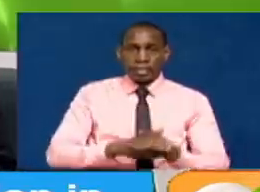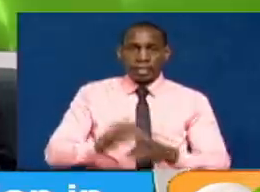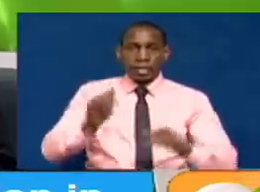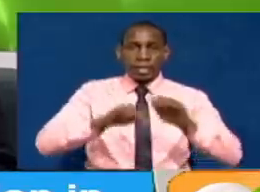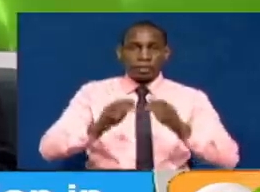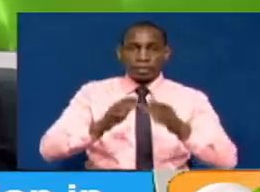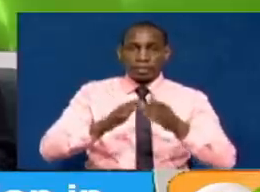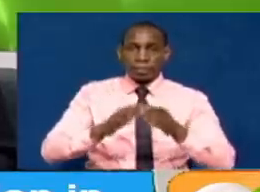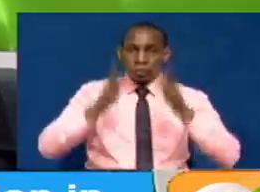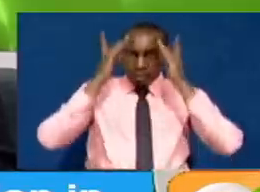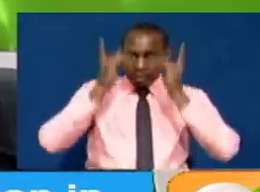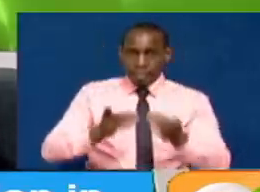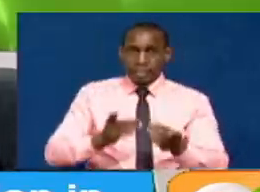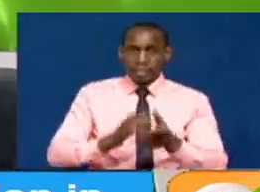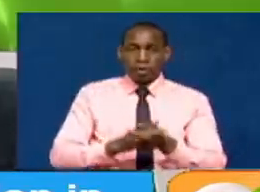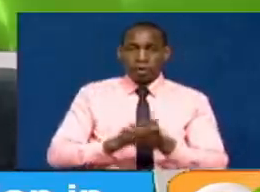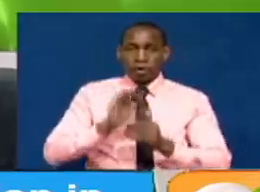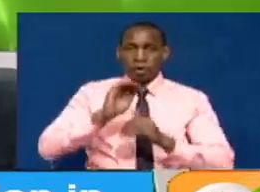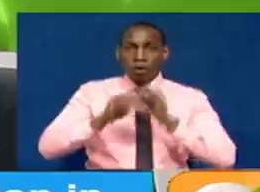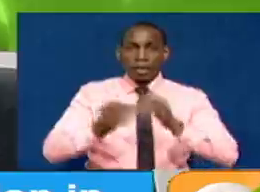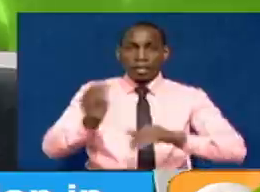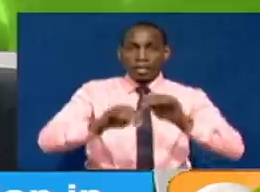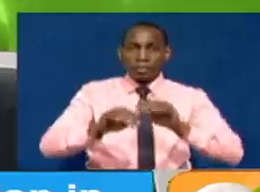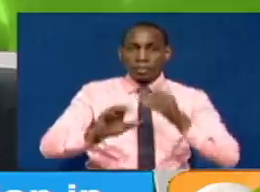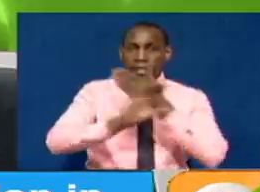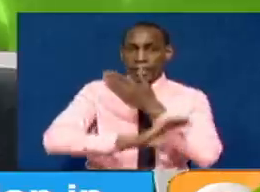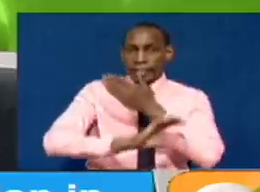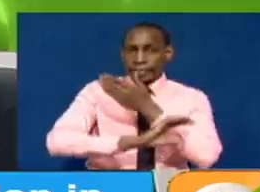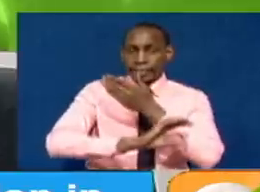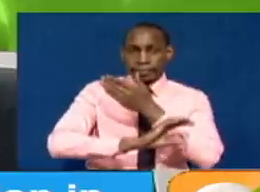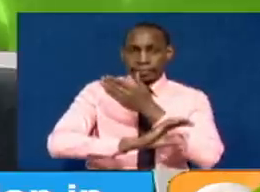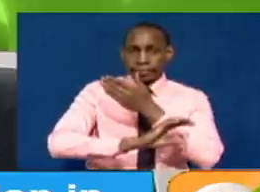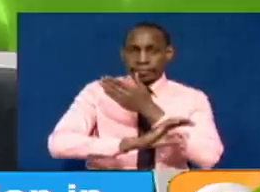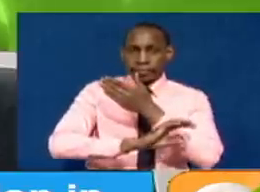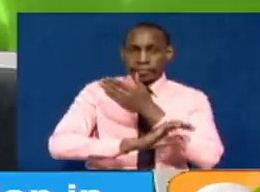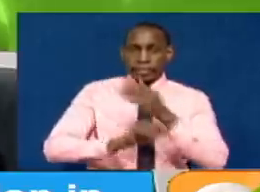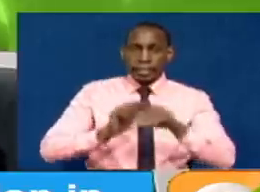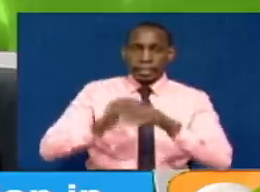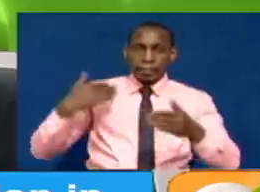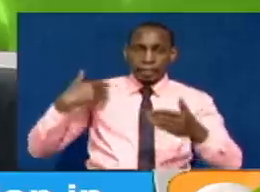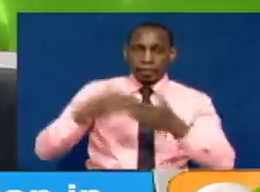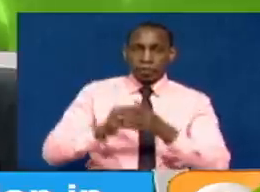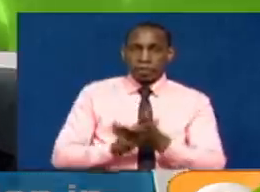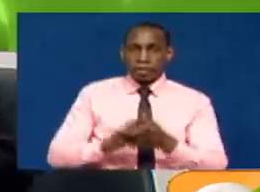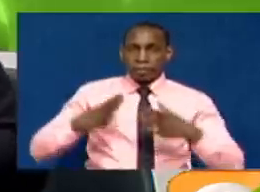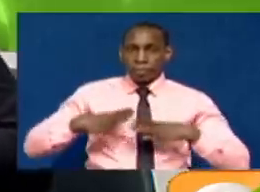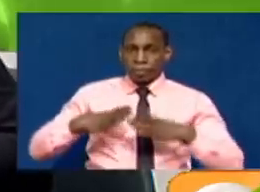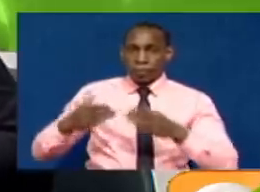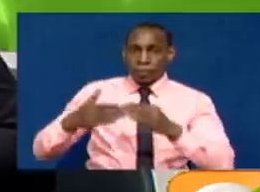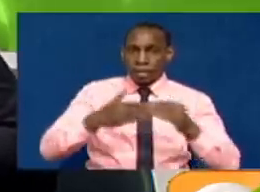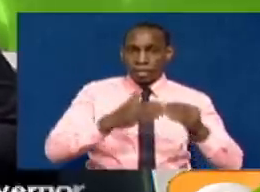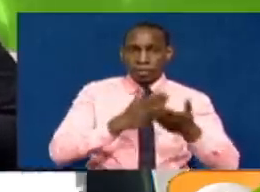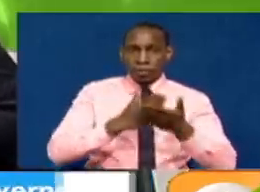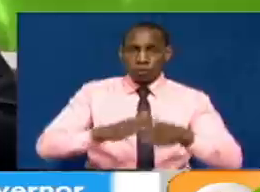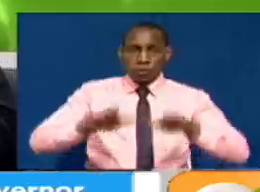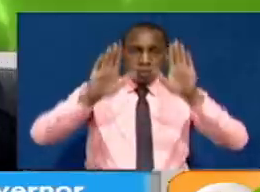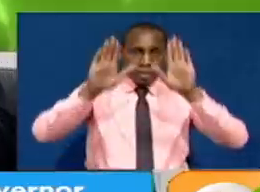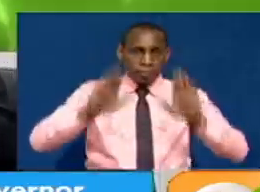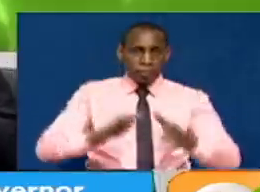from actually all the elections in this country for a long time. Point men do matter. You have to